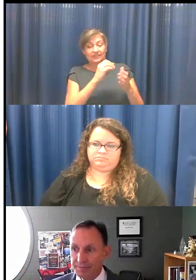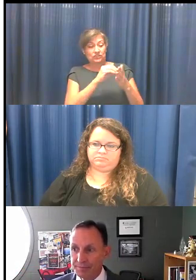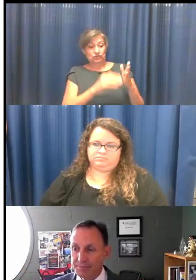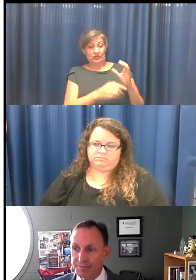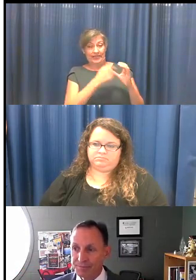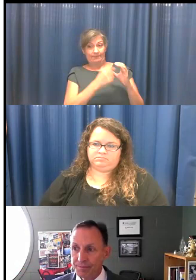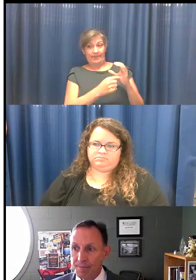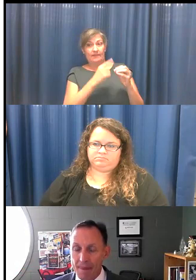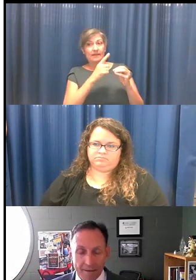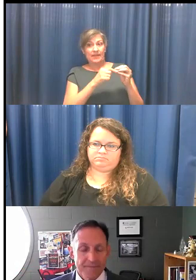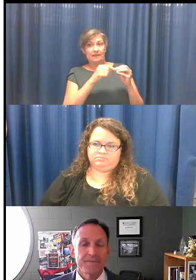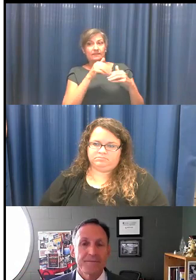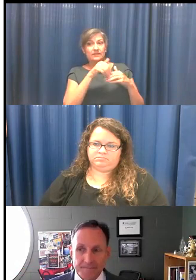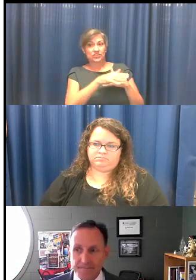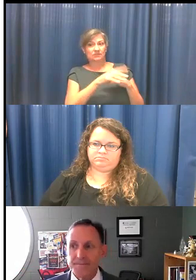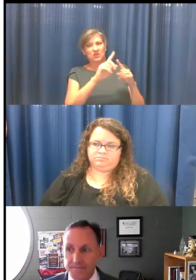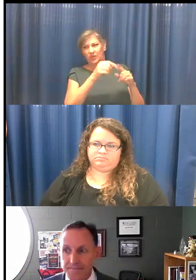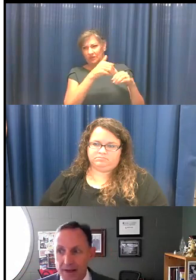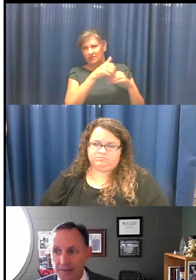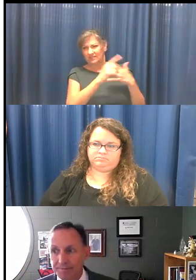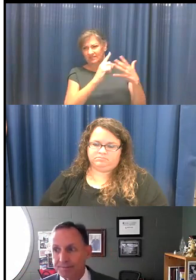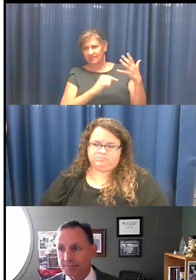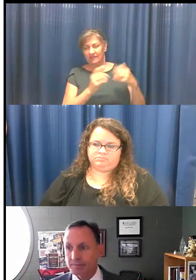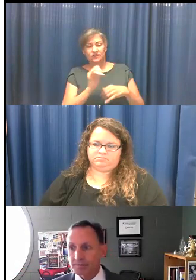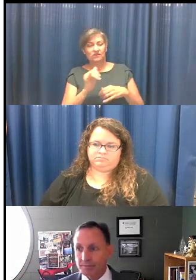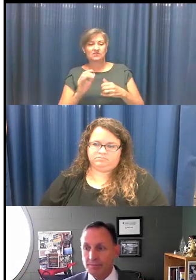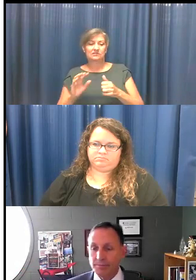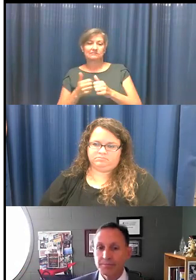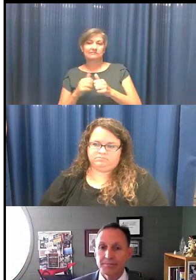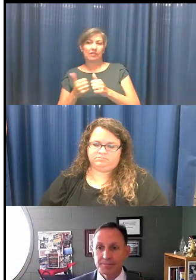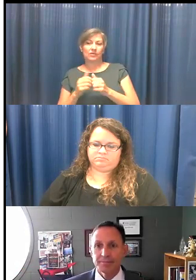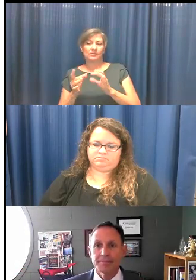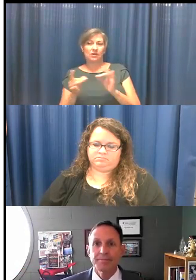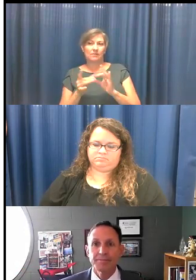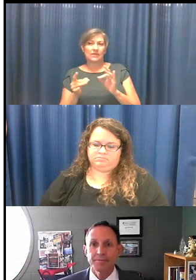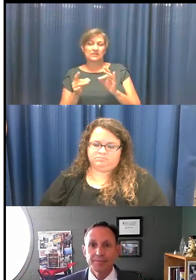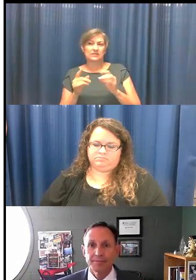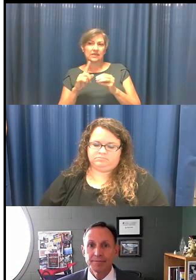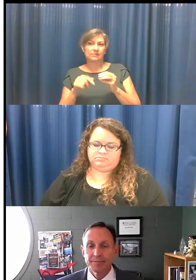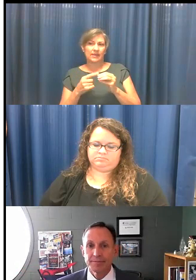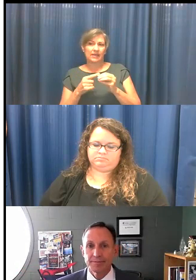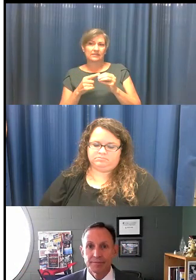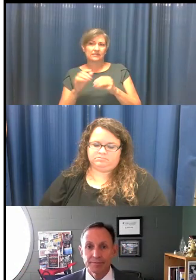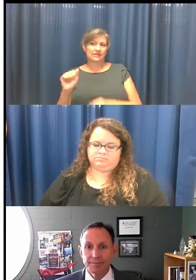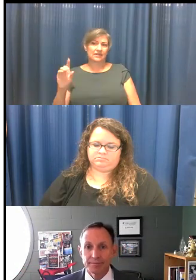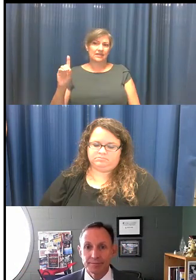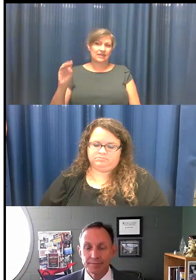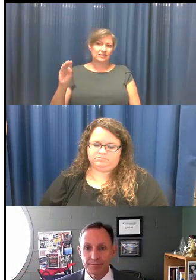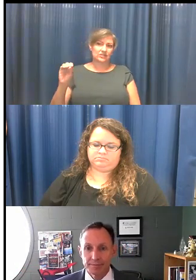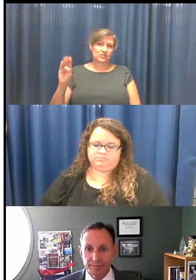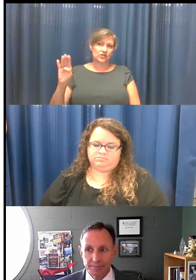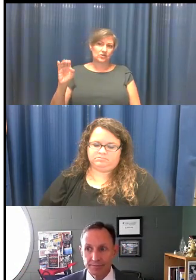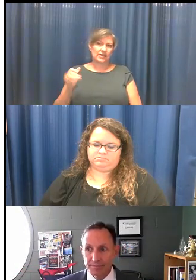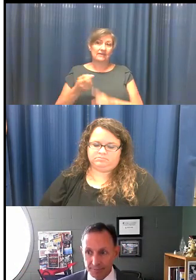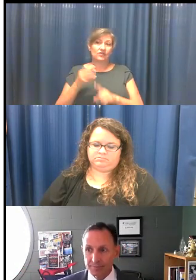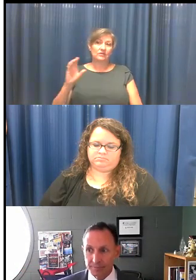about their shipment. There's also some follow-up comments on Adobe from Cyril